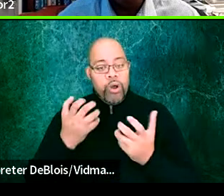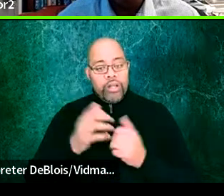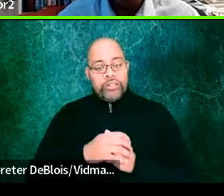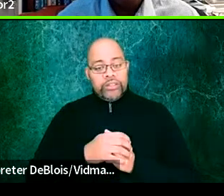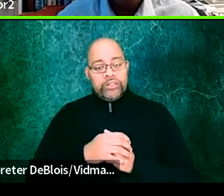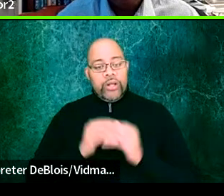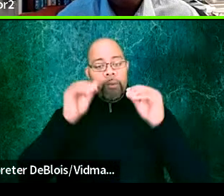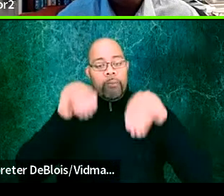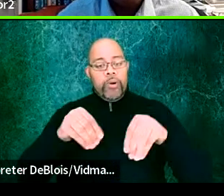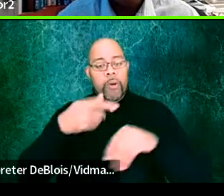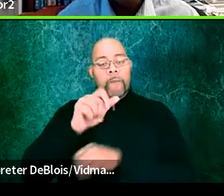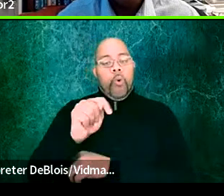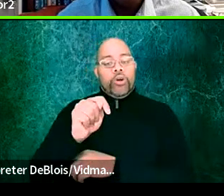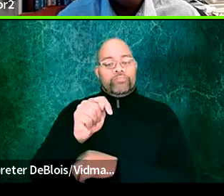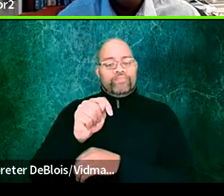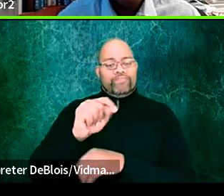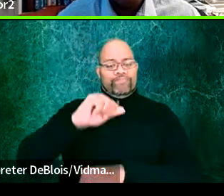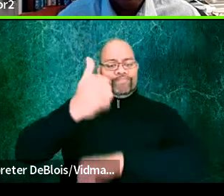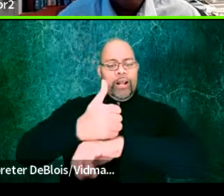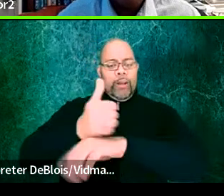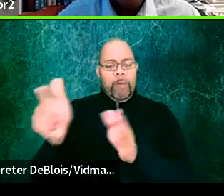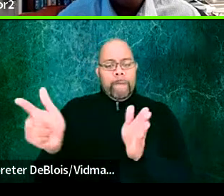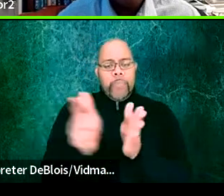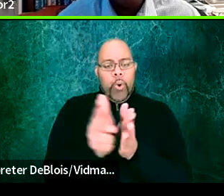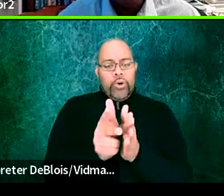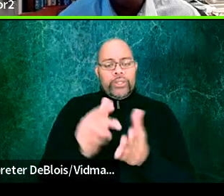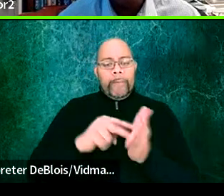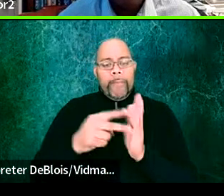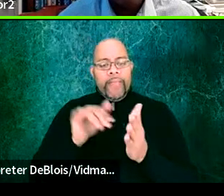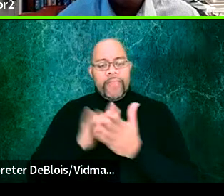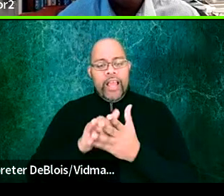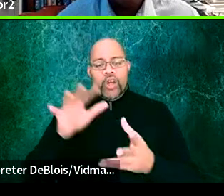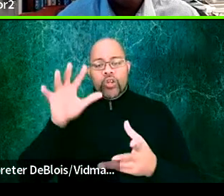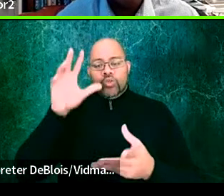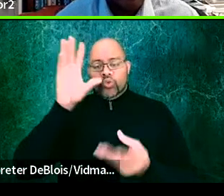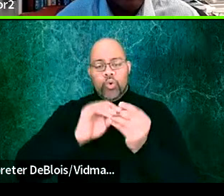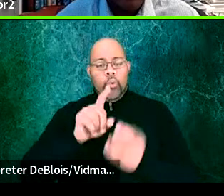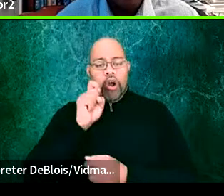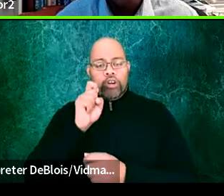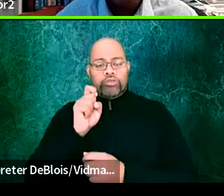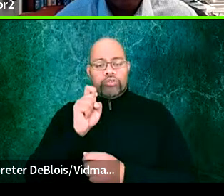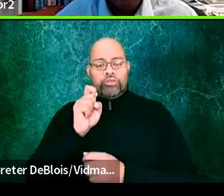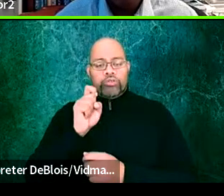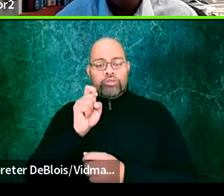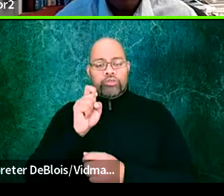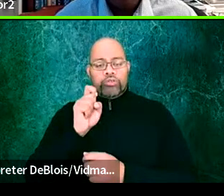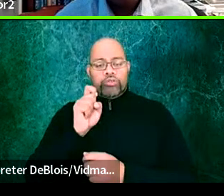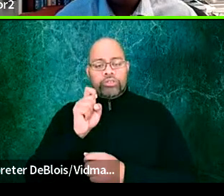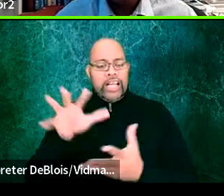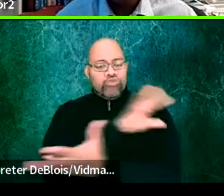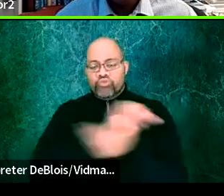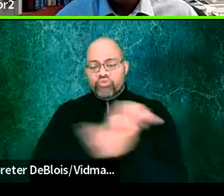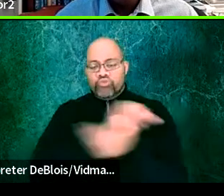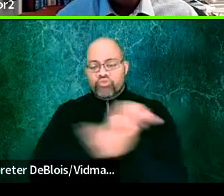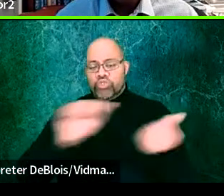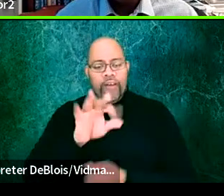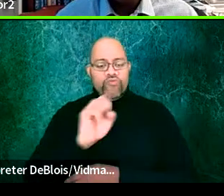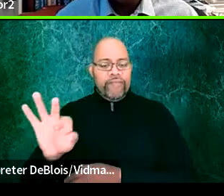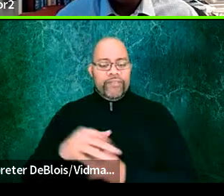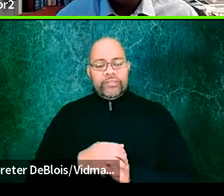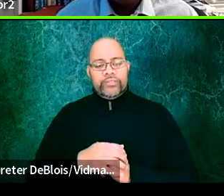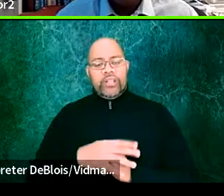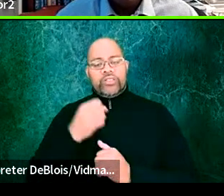put a port there, which means it's a total 100% destruction of the reefs.